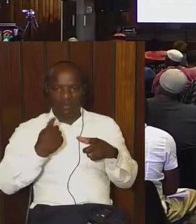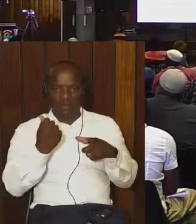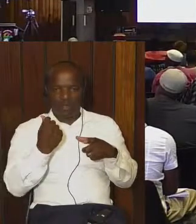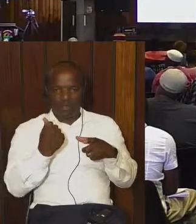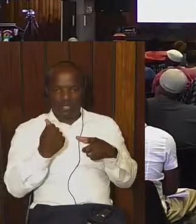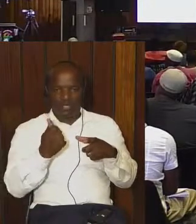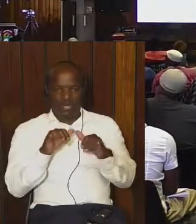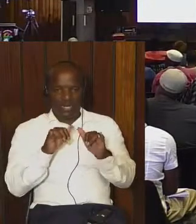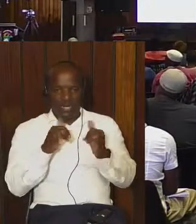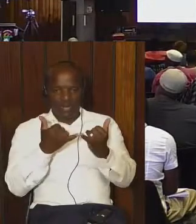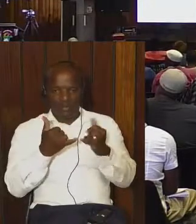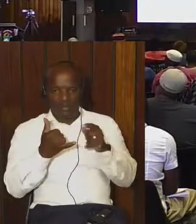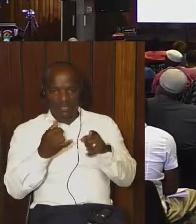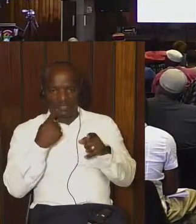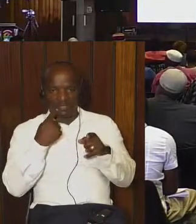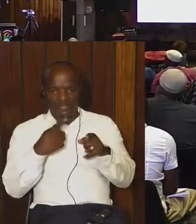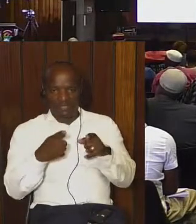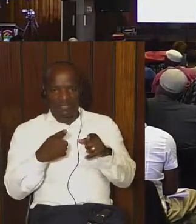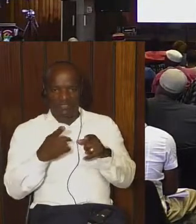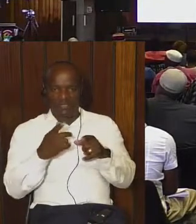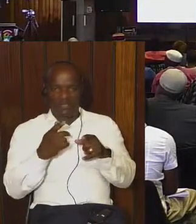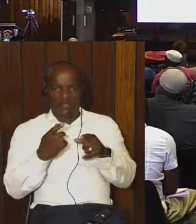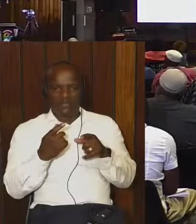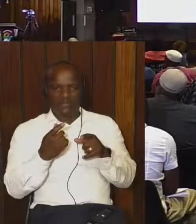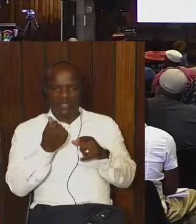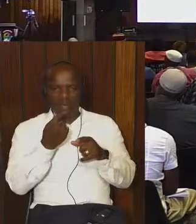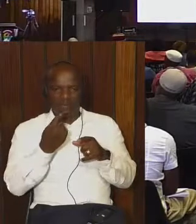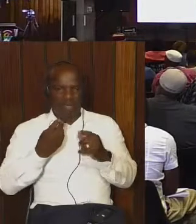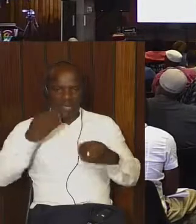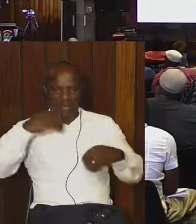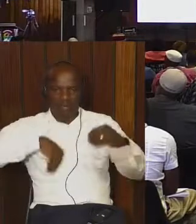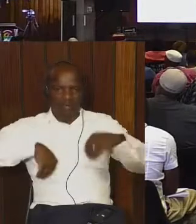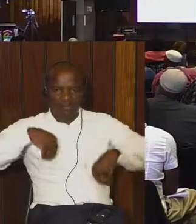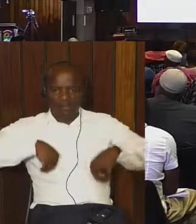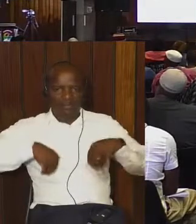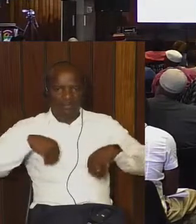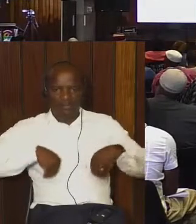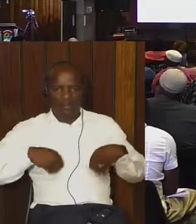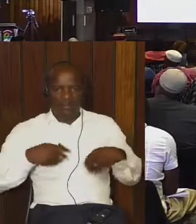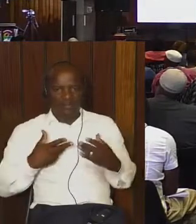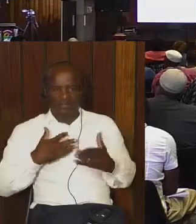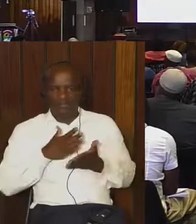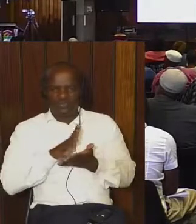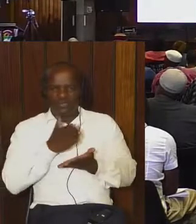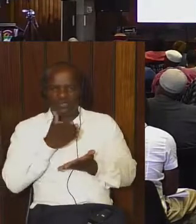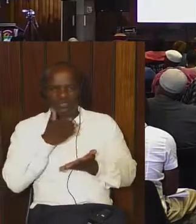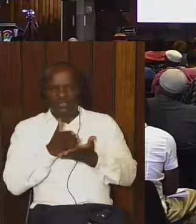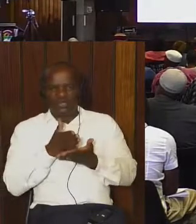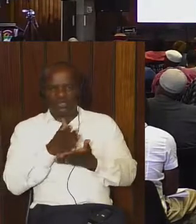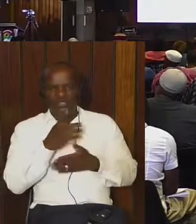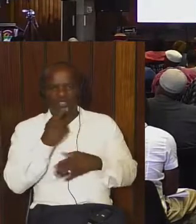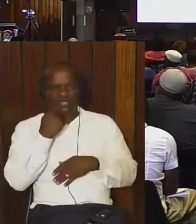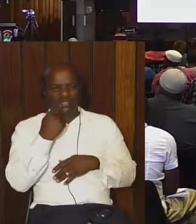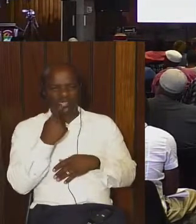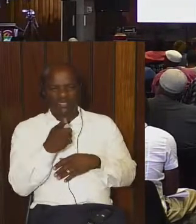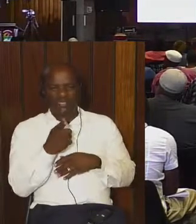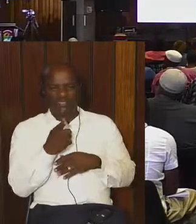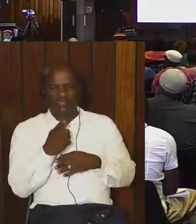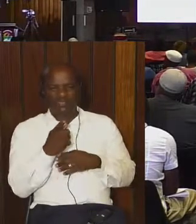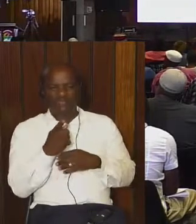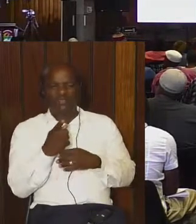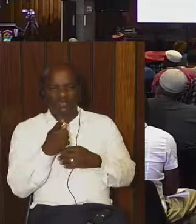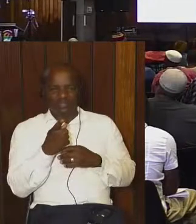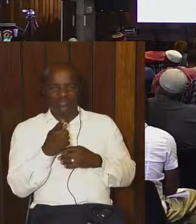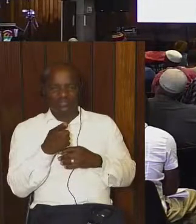were working with, it's broke. And then we are not sure that when they say they are broke, how could